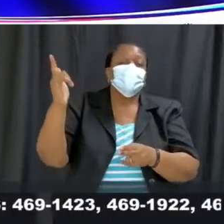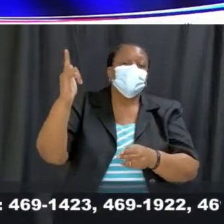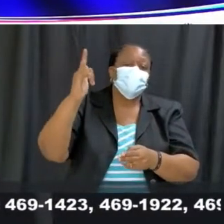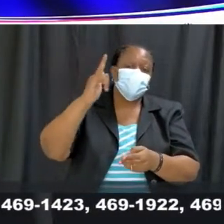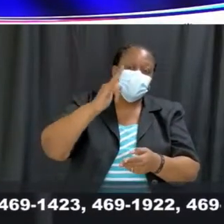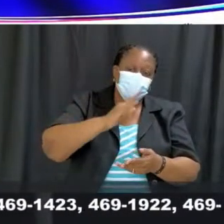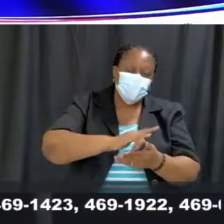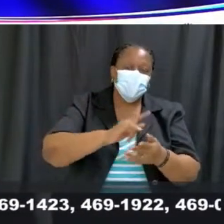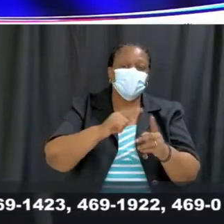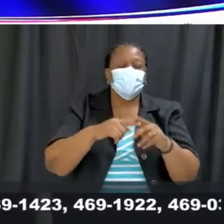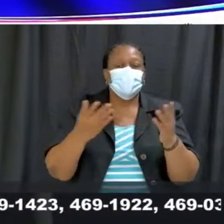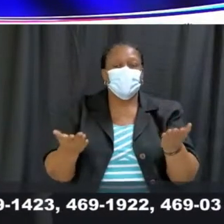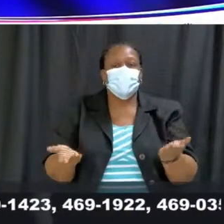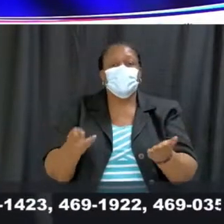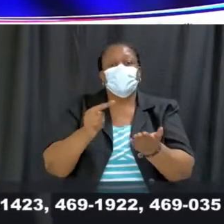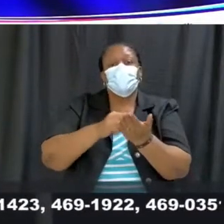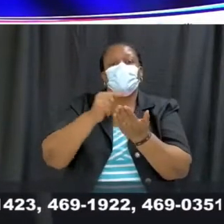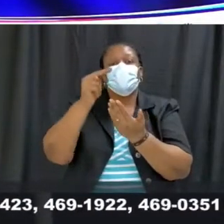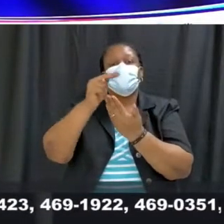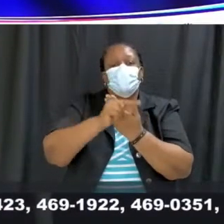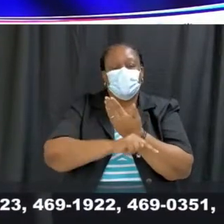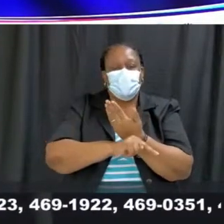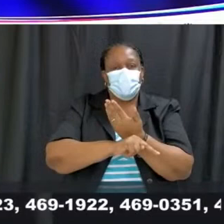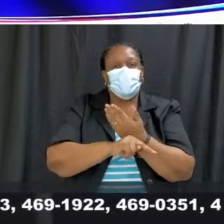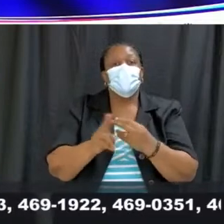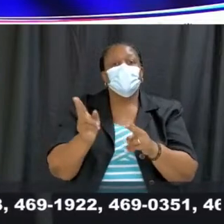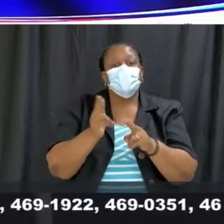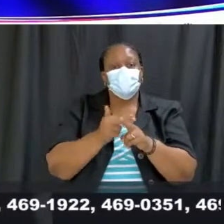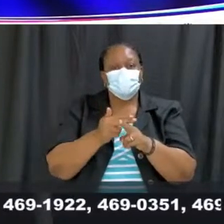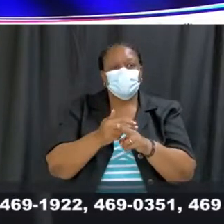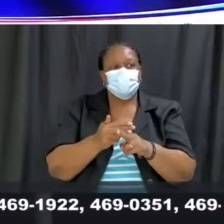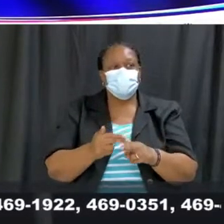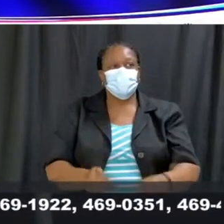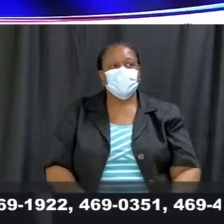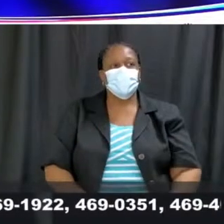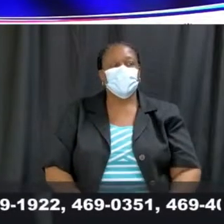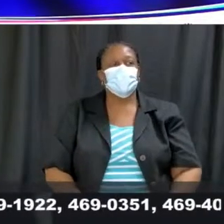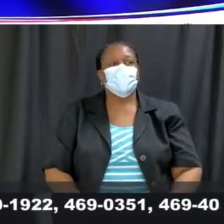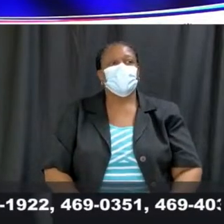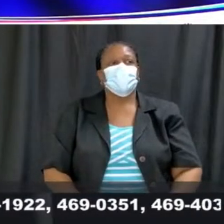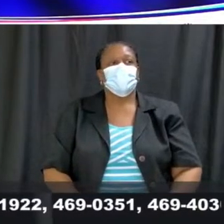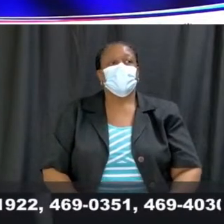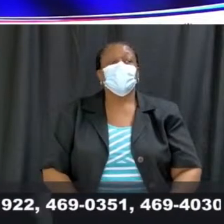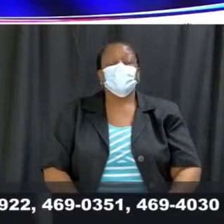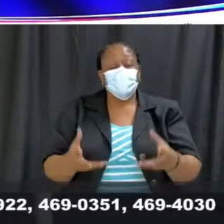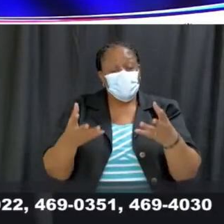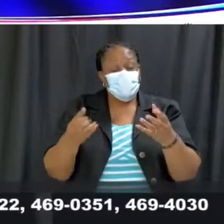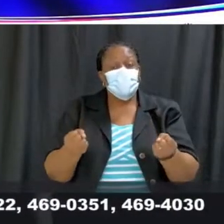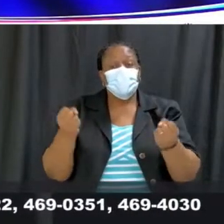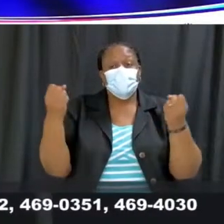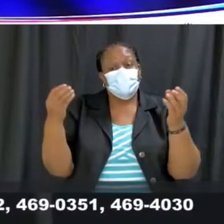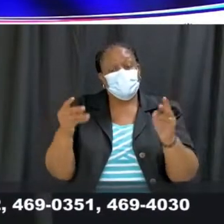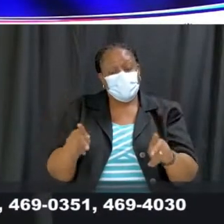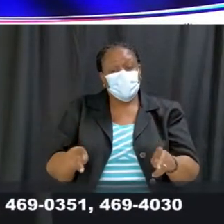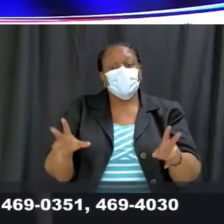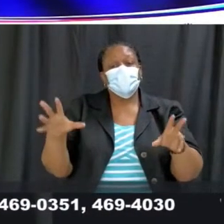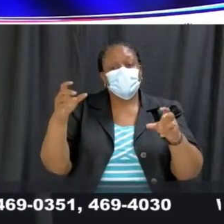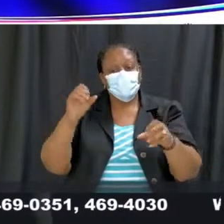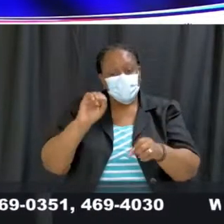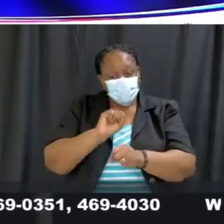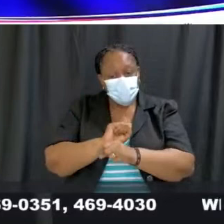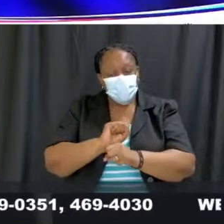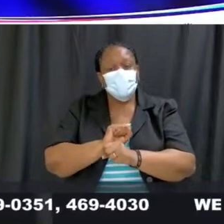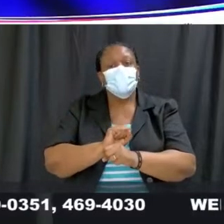country, our nation, bring back economic activities, we see the uptake in